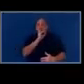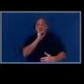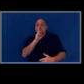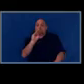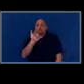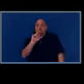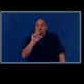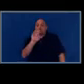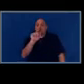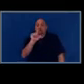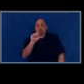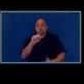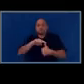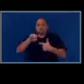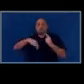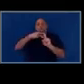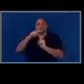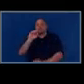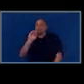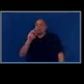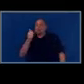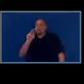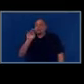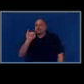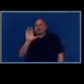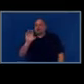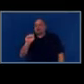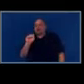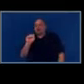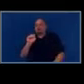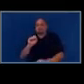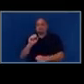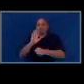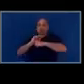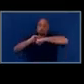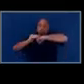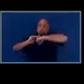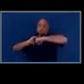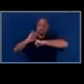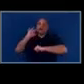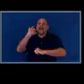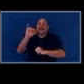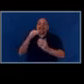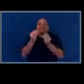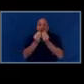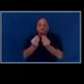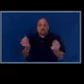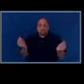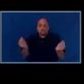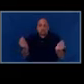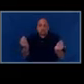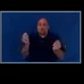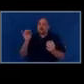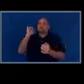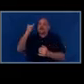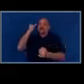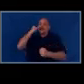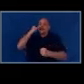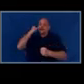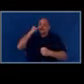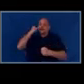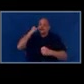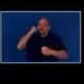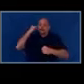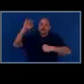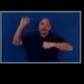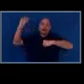organic molecules. And this material might be pretty fragile, and thus it wouldn't be represented in our